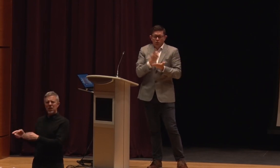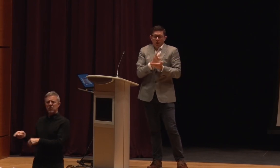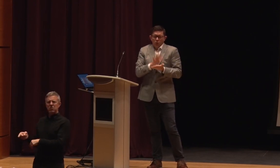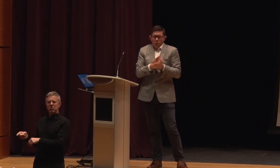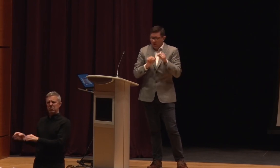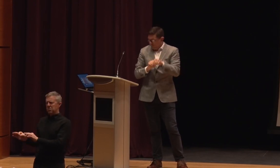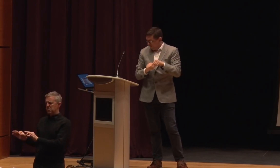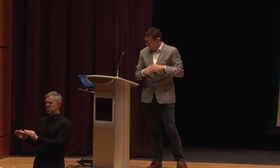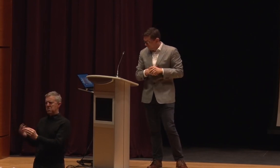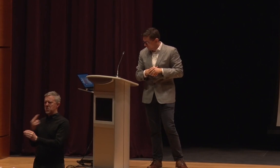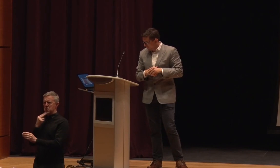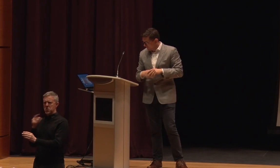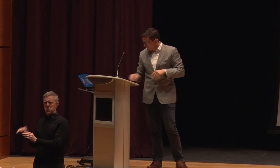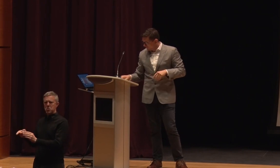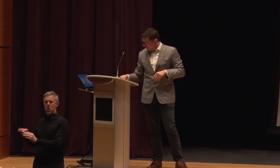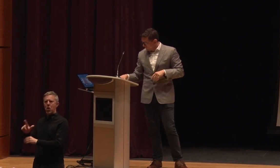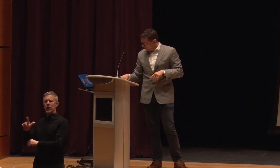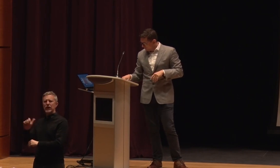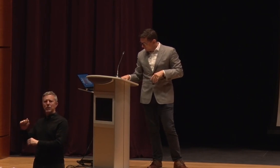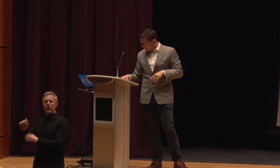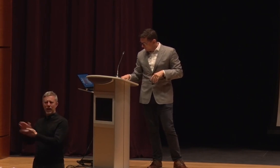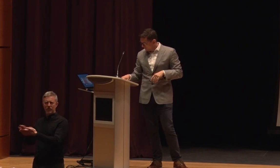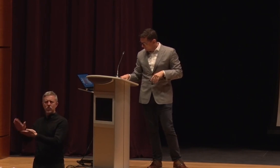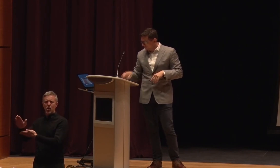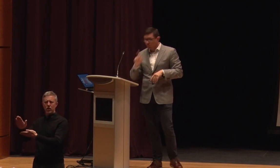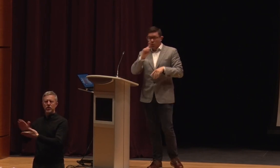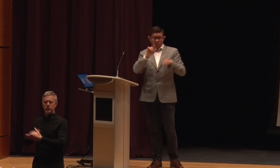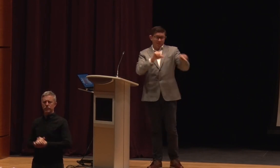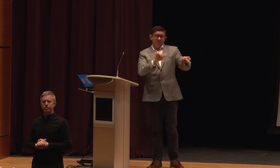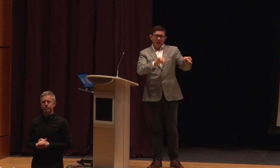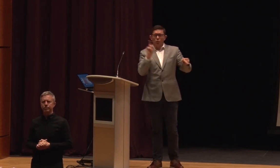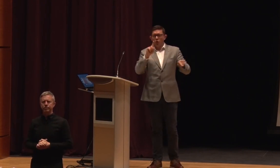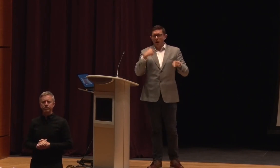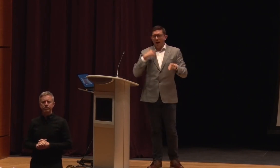college just down the road from the graduate school that I was attending.